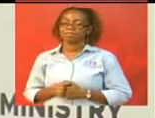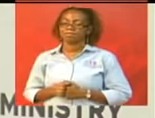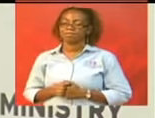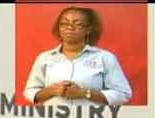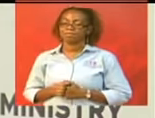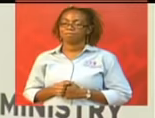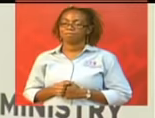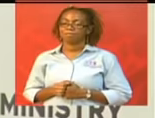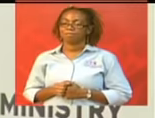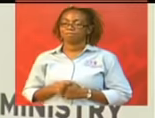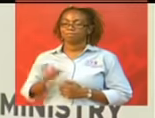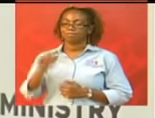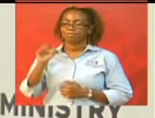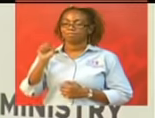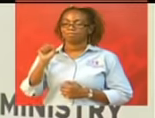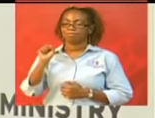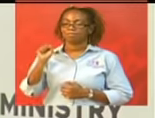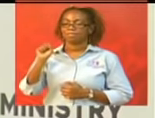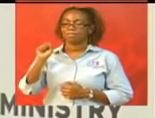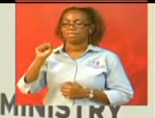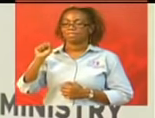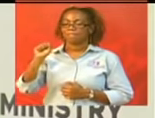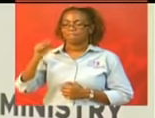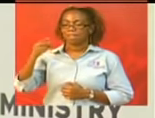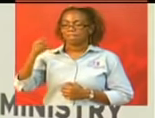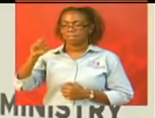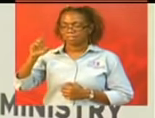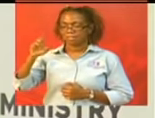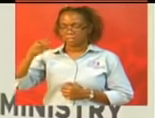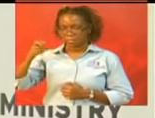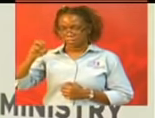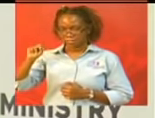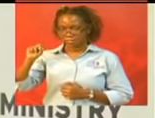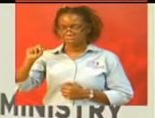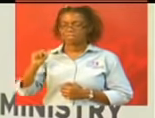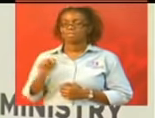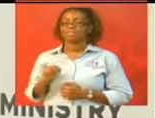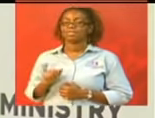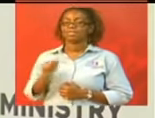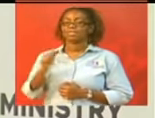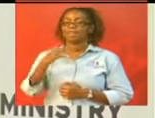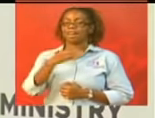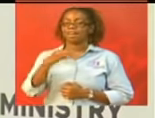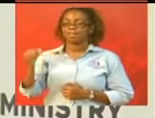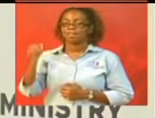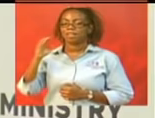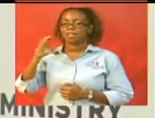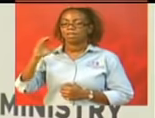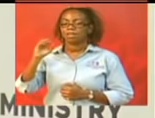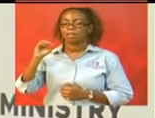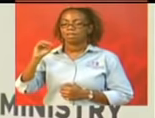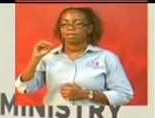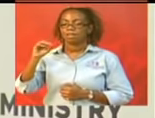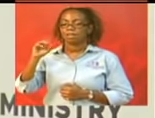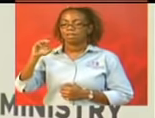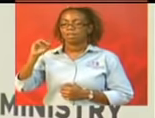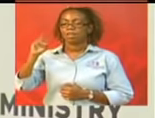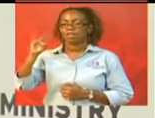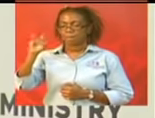St. Helena Health Center, and the Canopia Health Center.